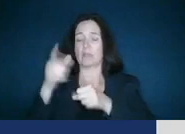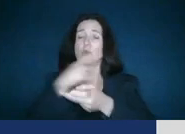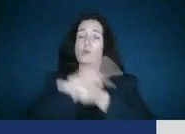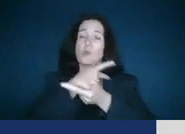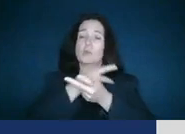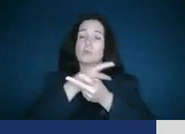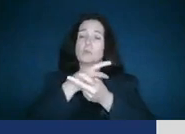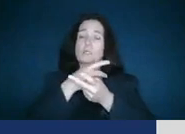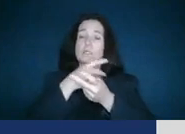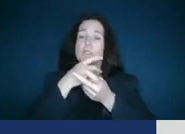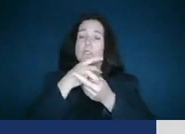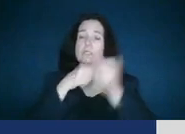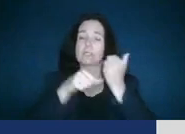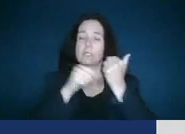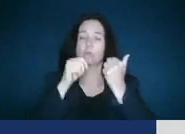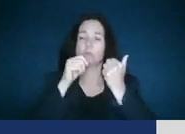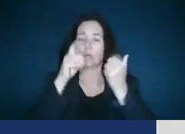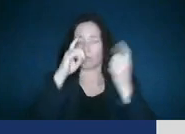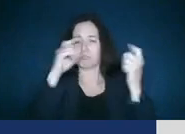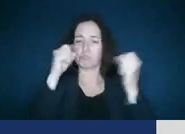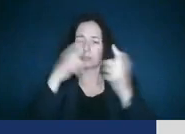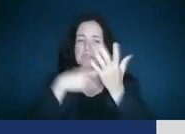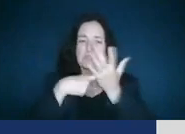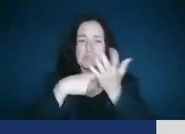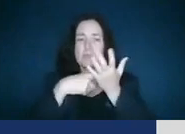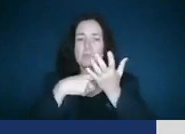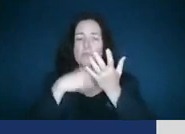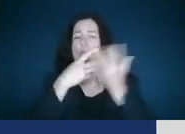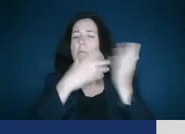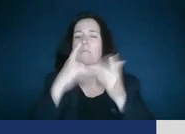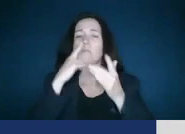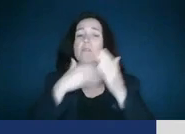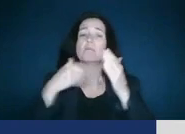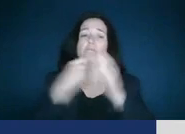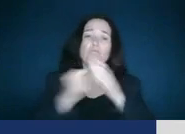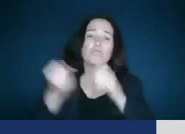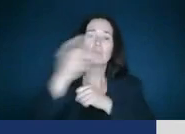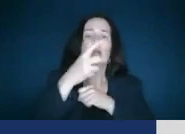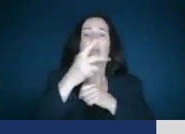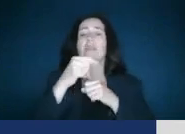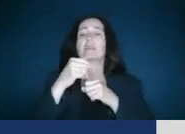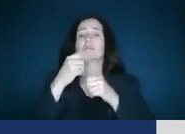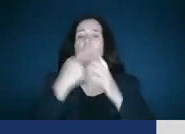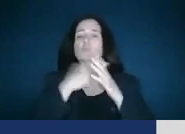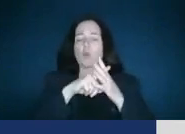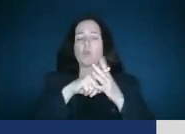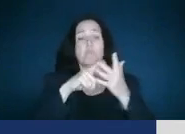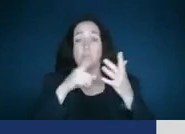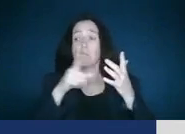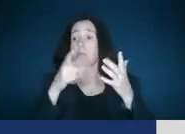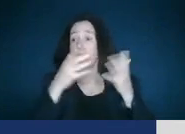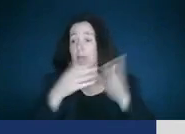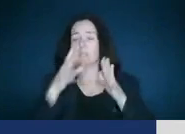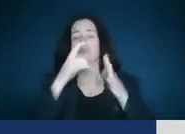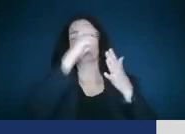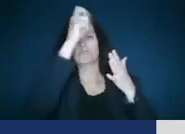will brainstorm some activities for the following year, and then the following year we'll start checking things off the list as we go.